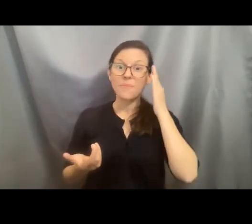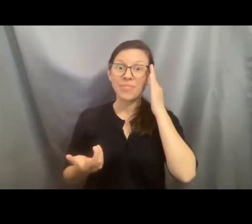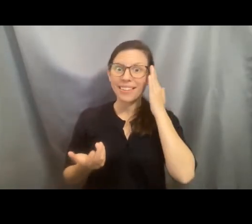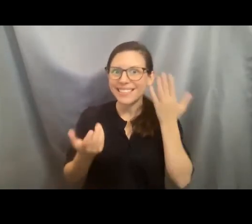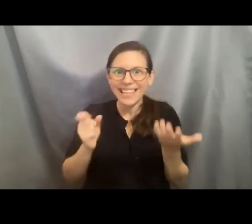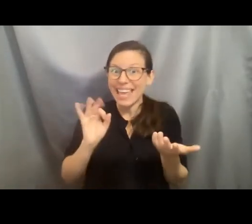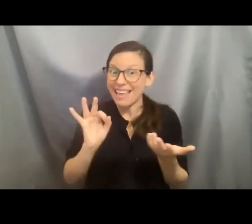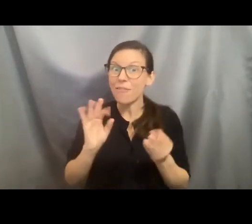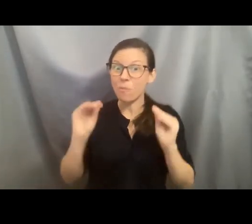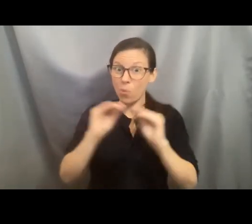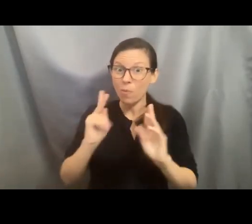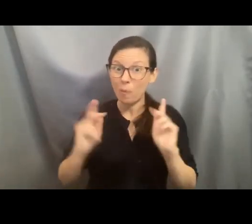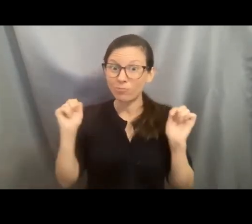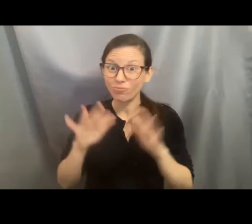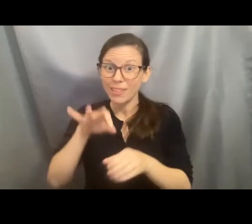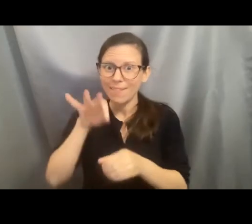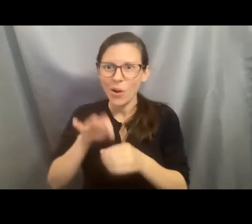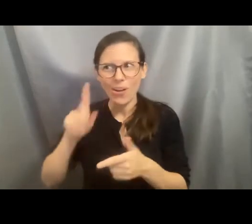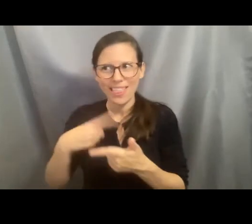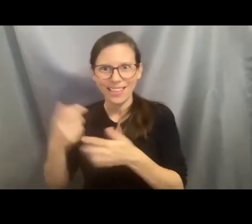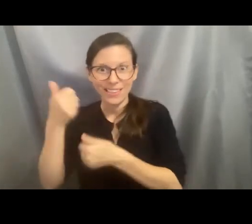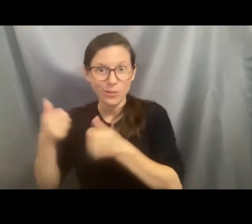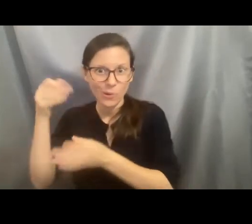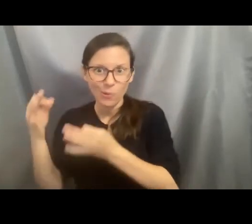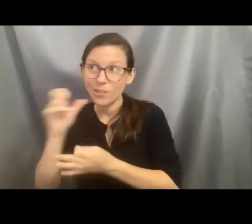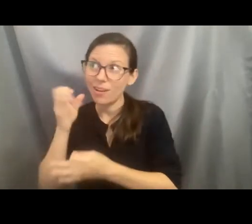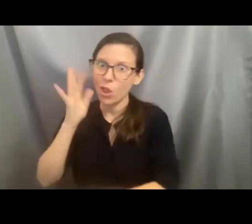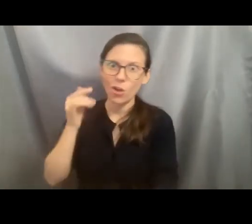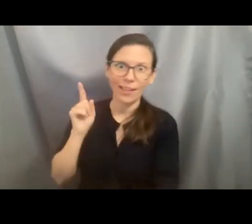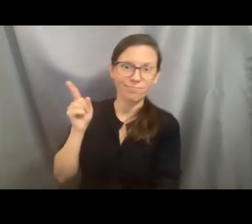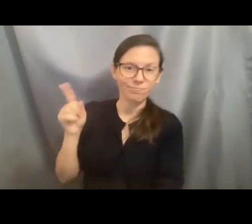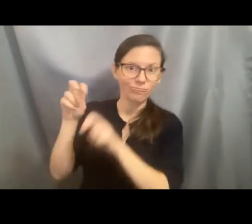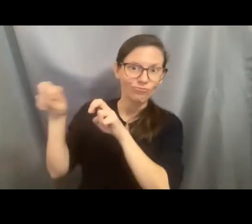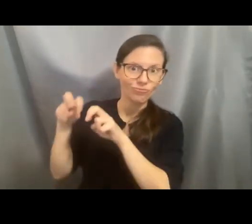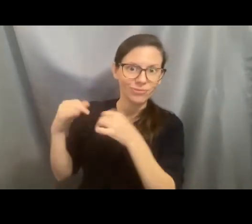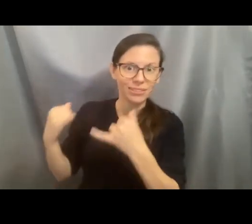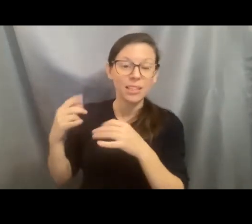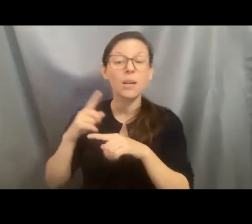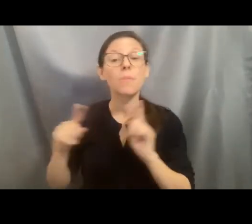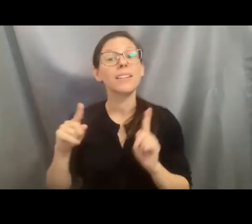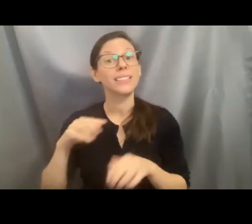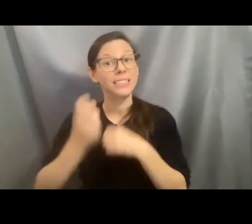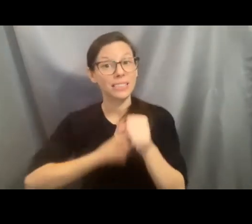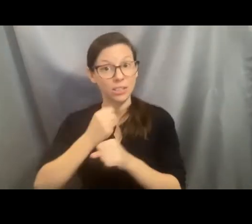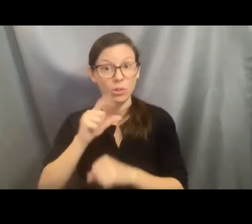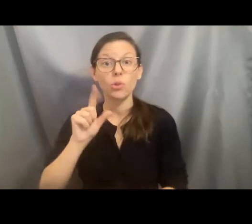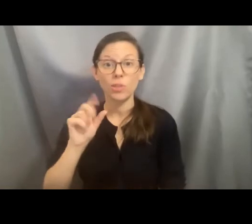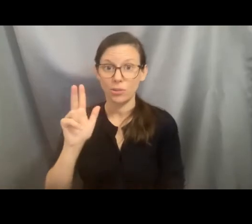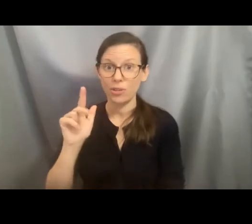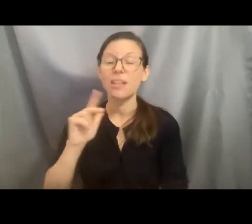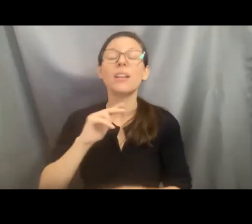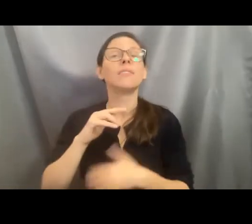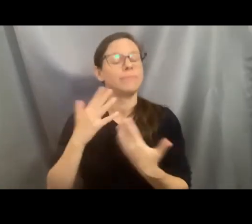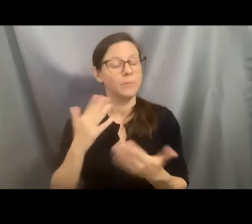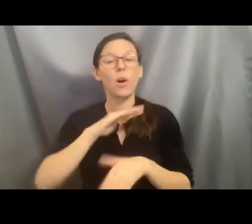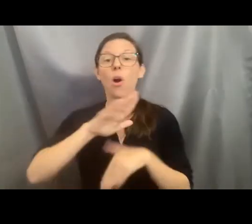task in front of us. Of course, in 2023, we have all 140 seats in General Assembly up for re-election,